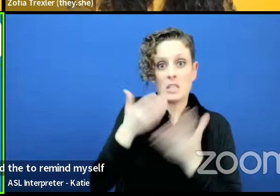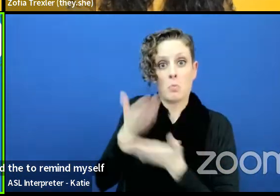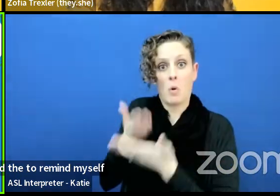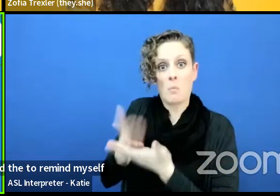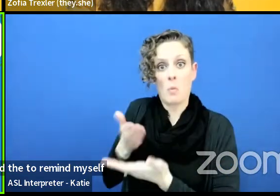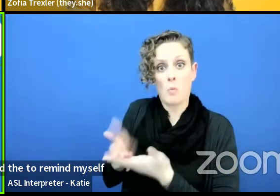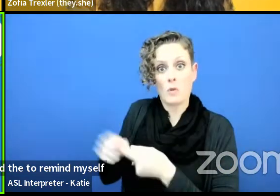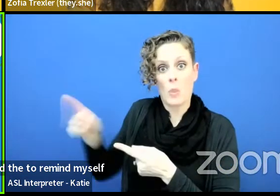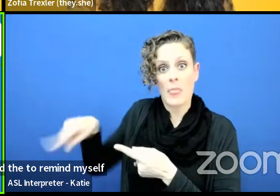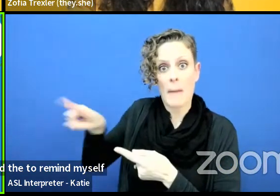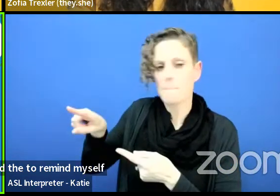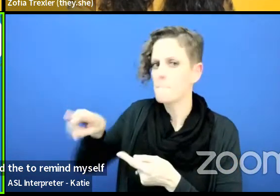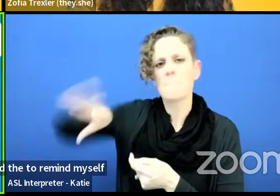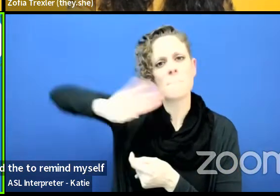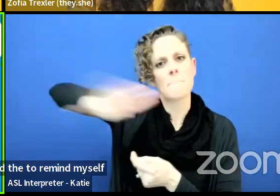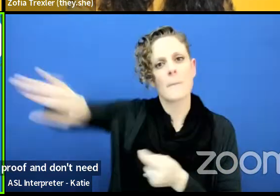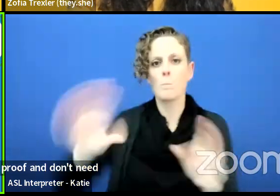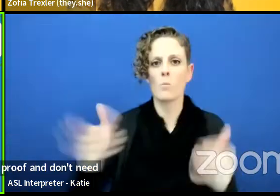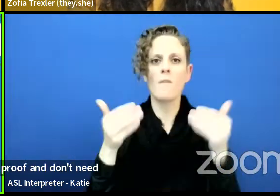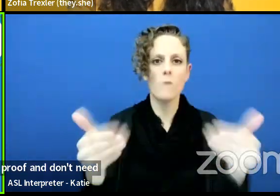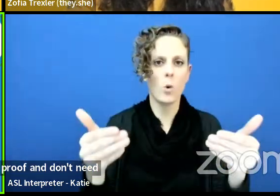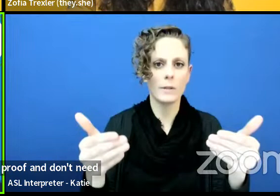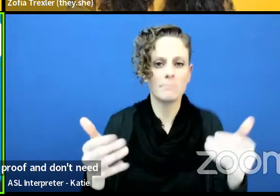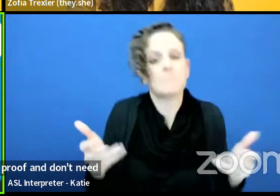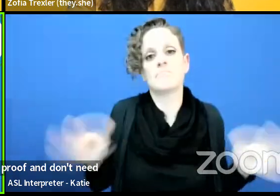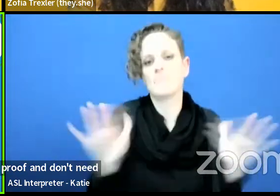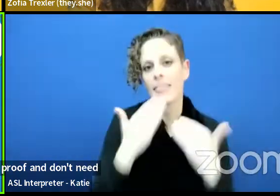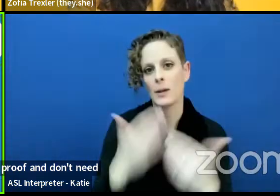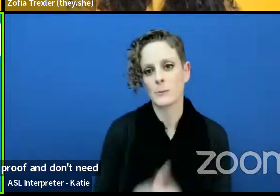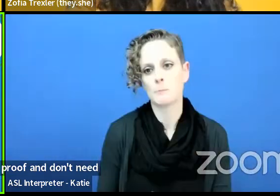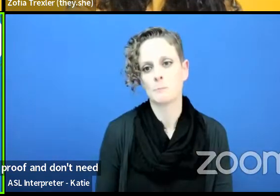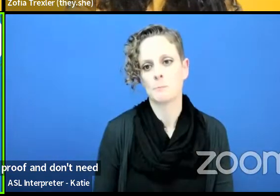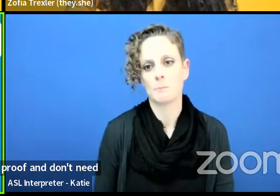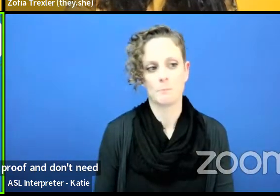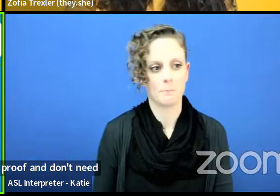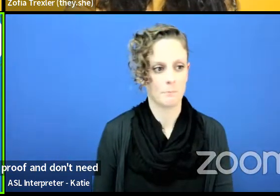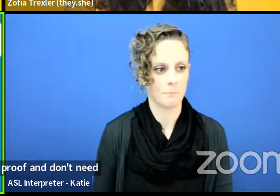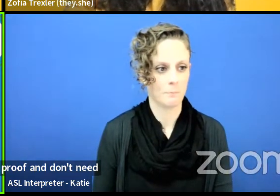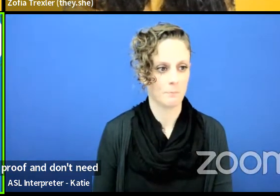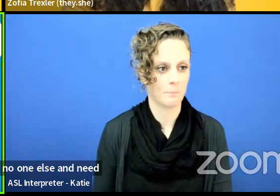need to learn how to move forward with it. Thank you.